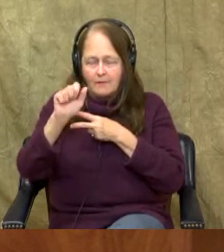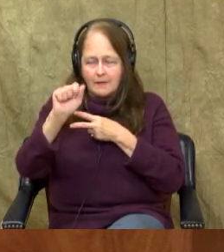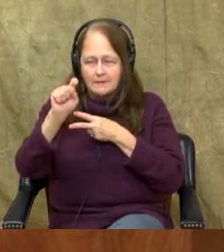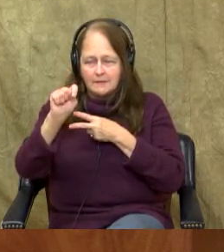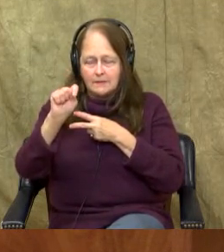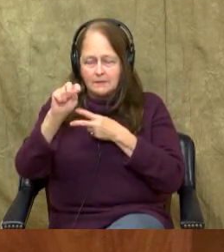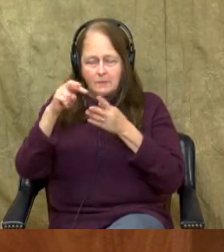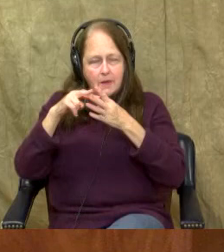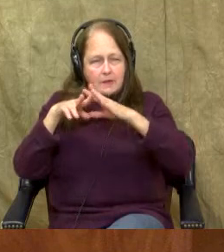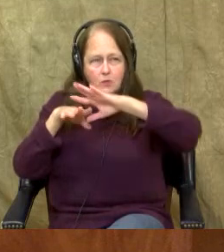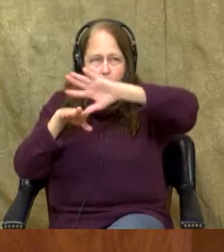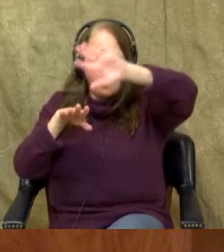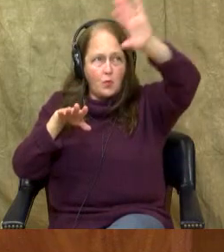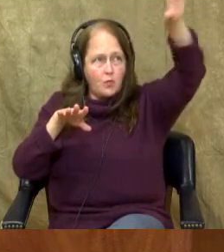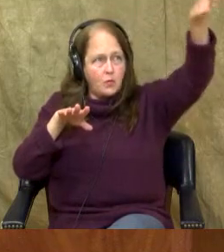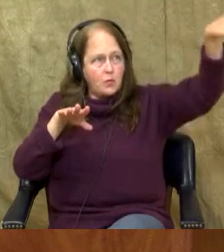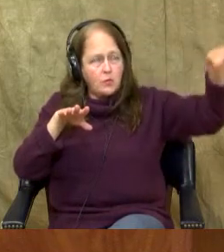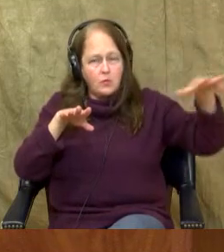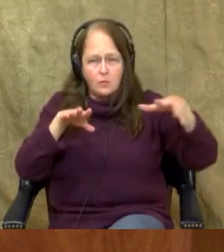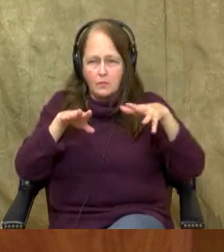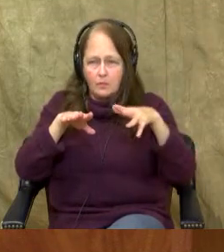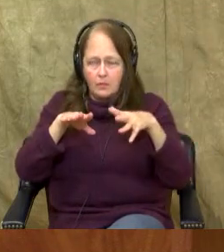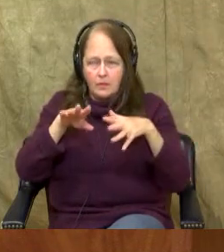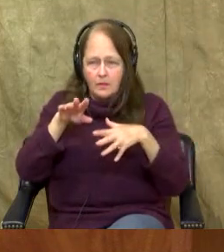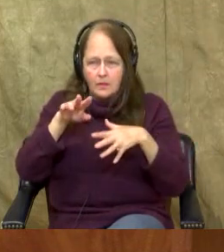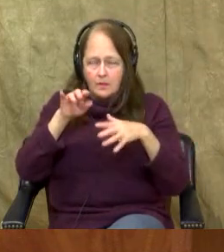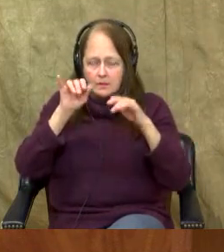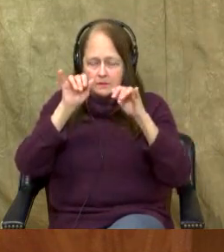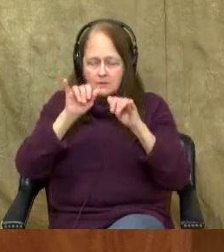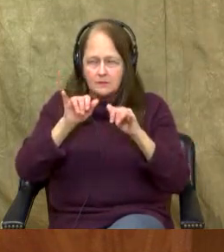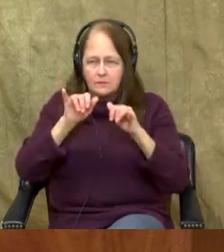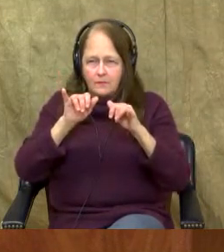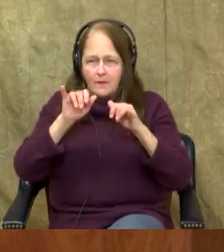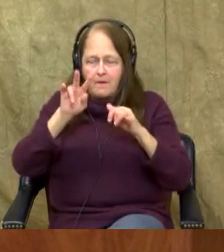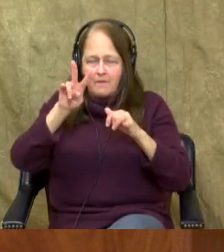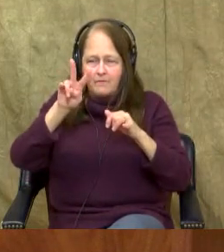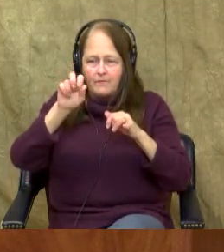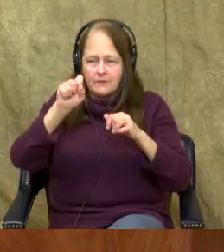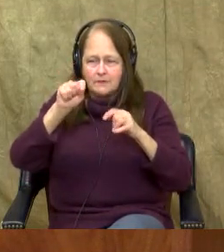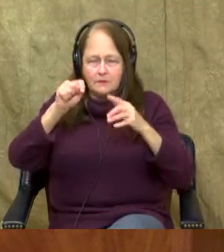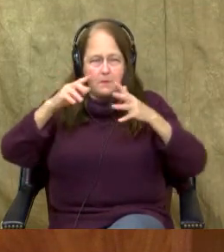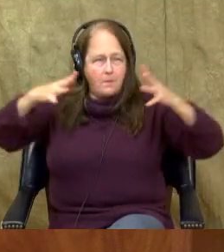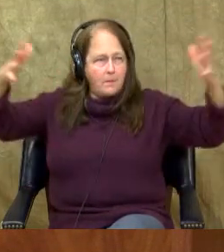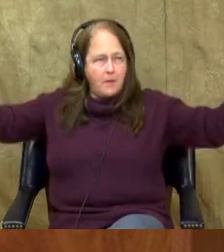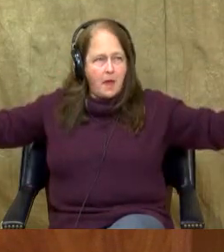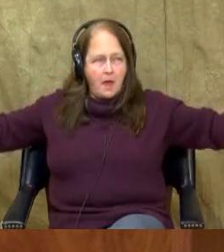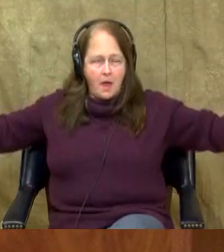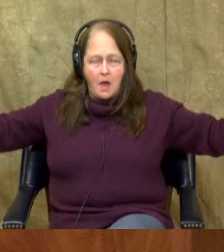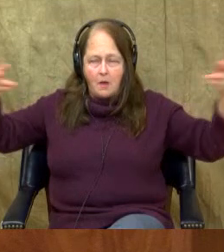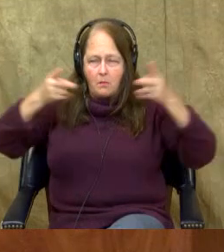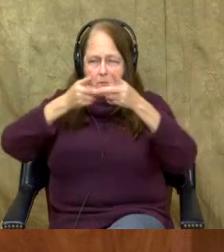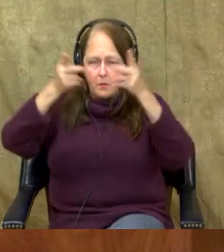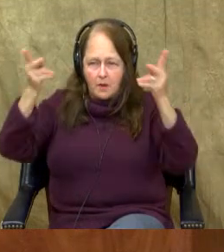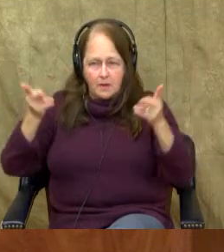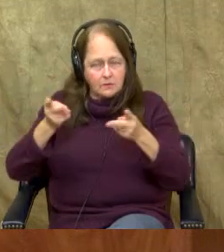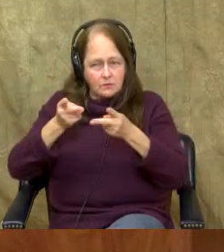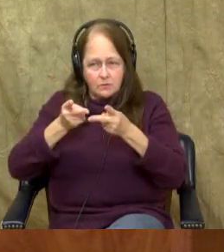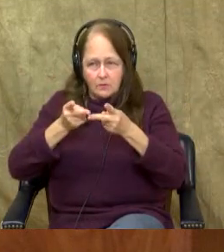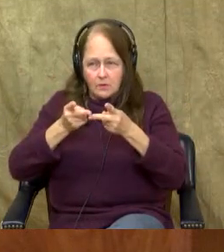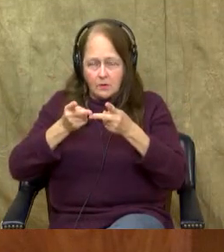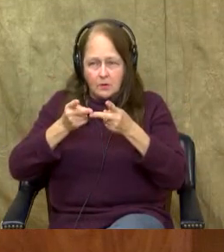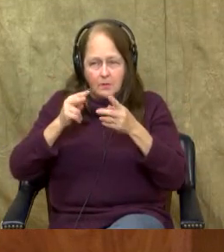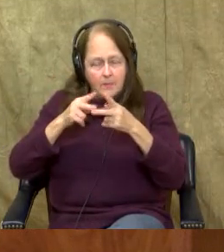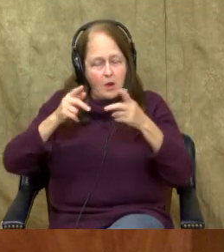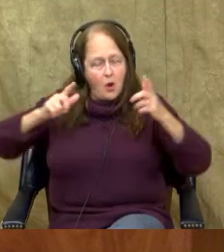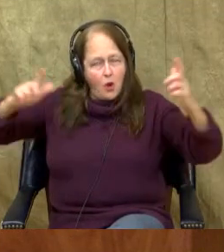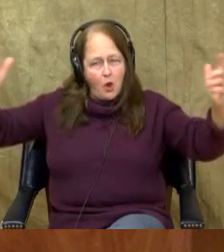we saw that earlier here. He stated that it's a vast place. And yes, that means something